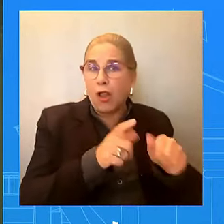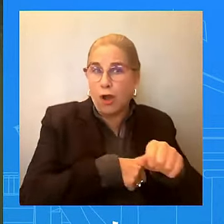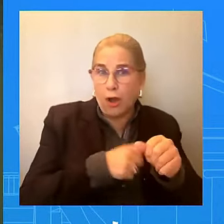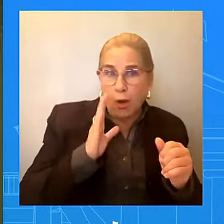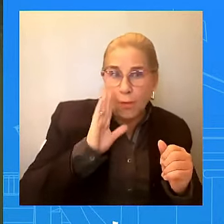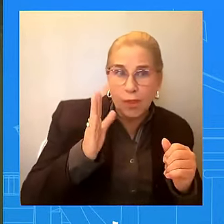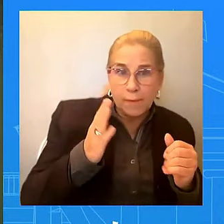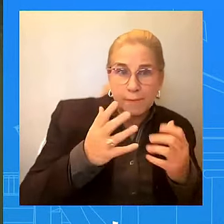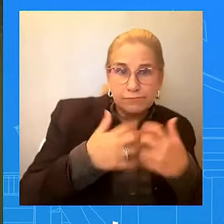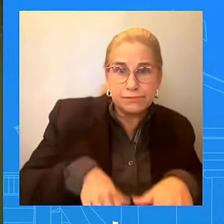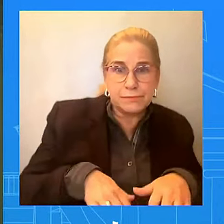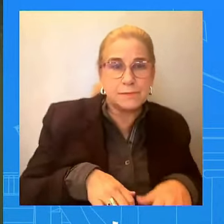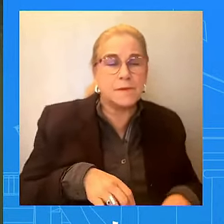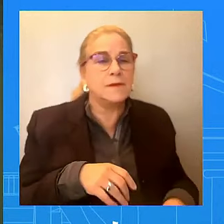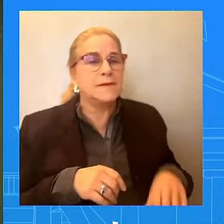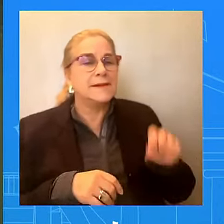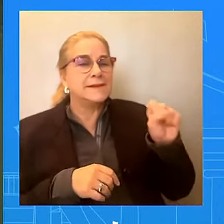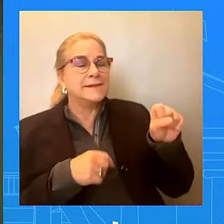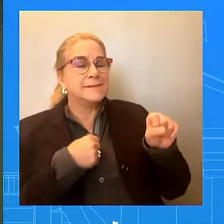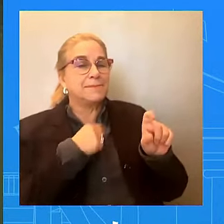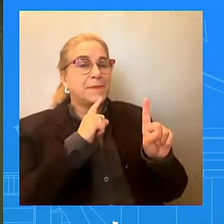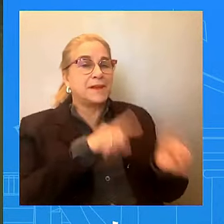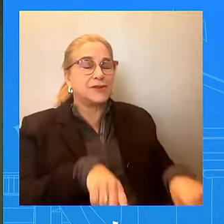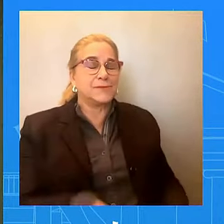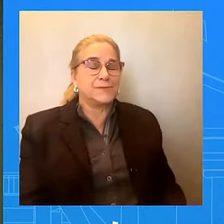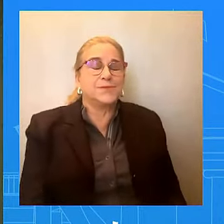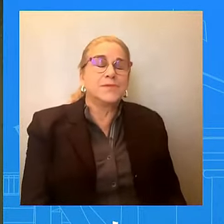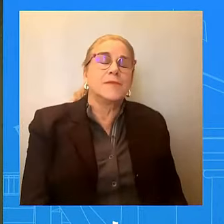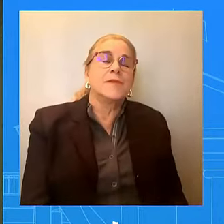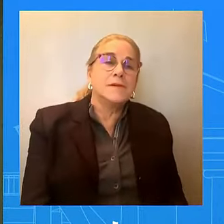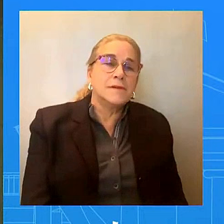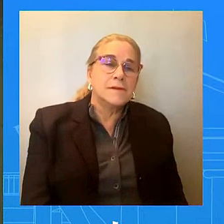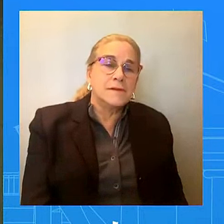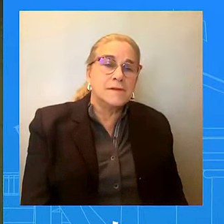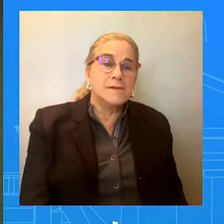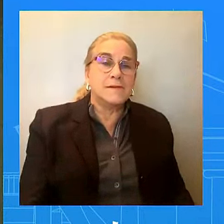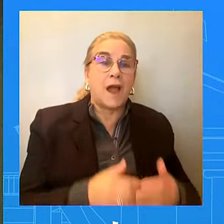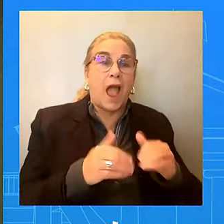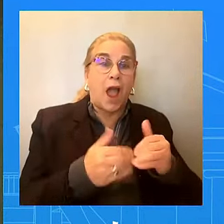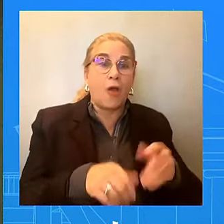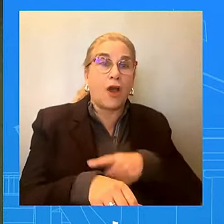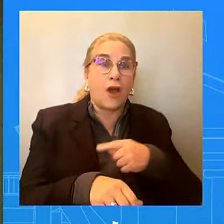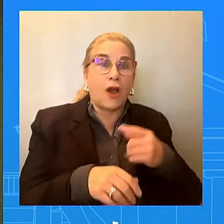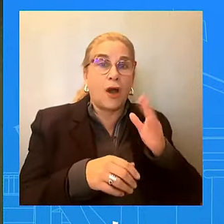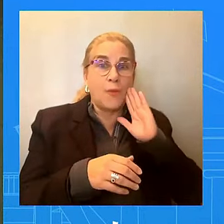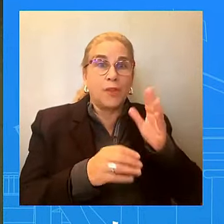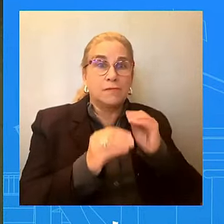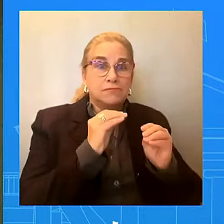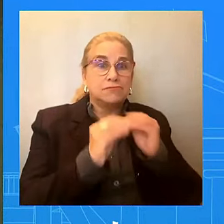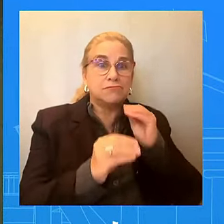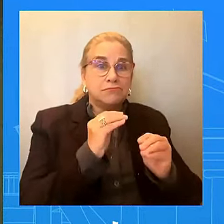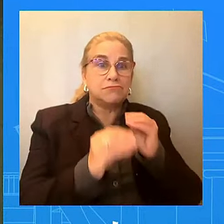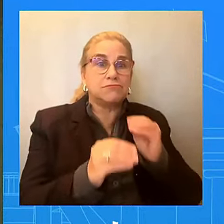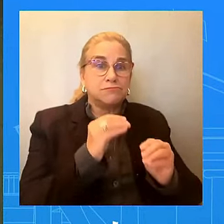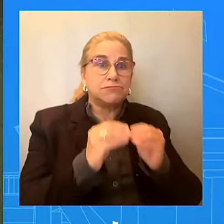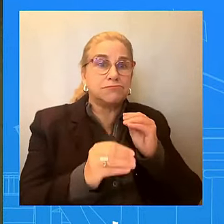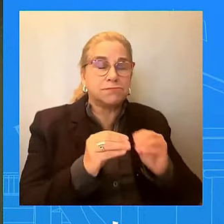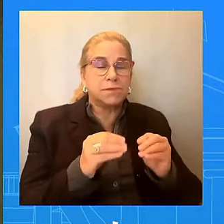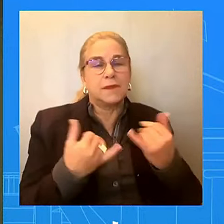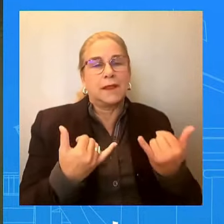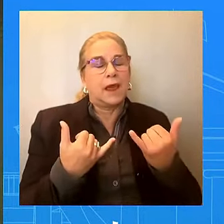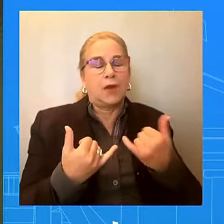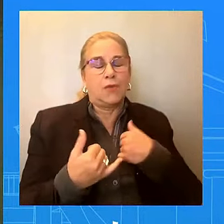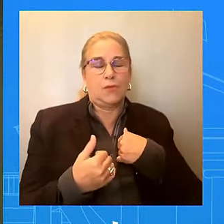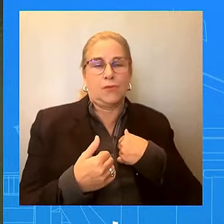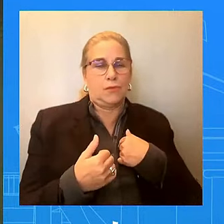unclear how long it's going to take because, quite frankly, the damage assessment is still underway. So we're at a very,